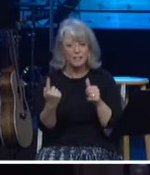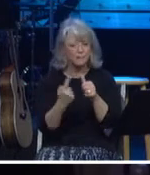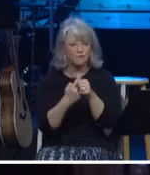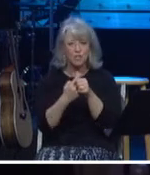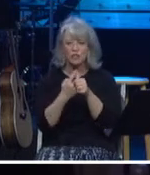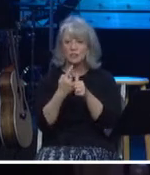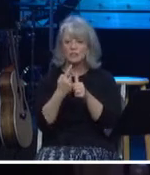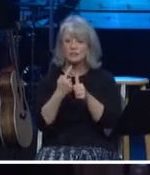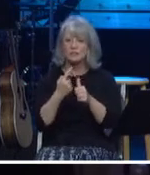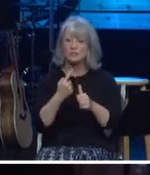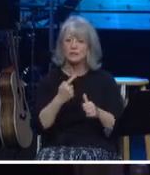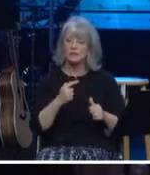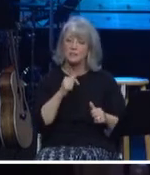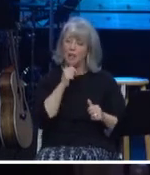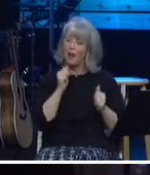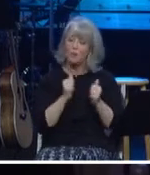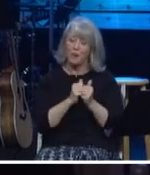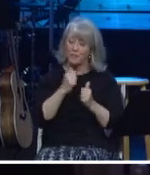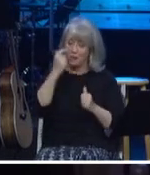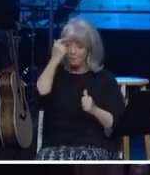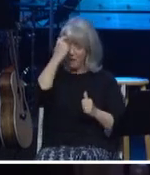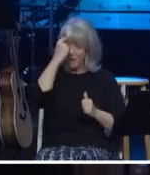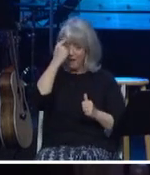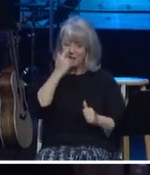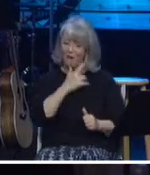with all their heart, soul, mind, and strength.